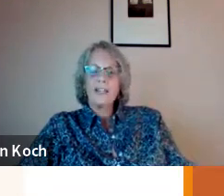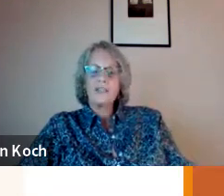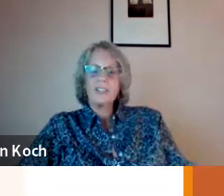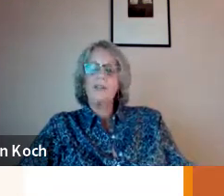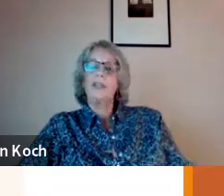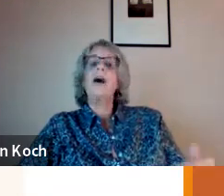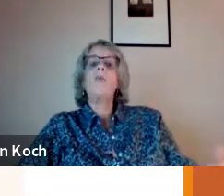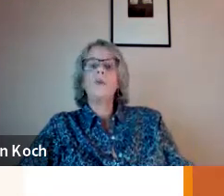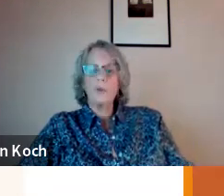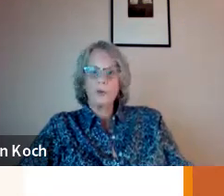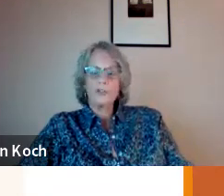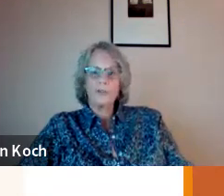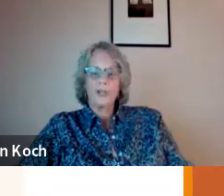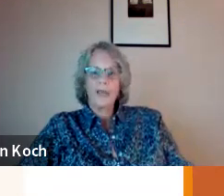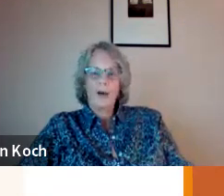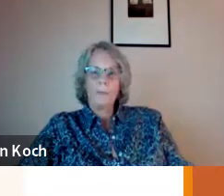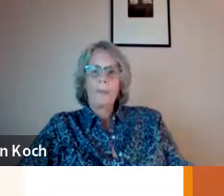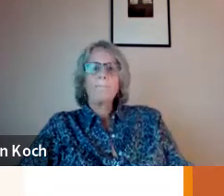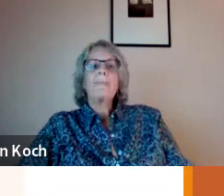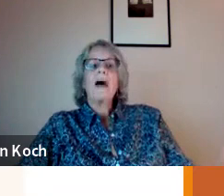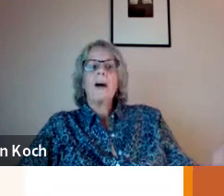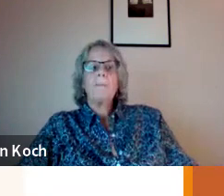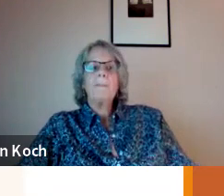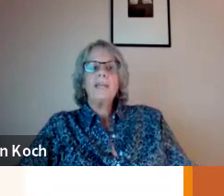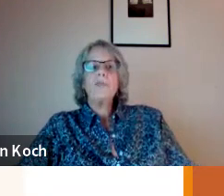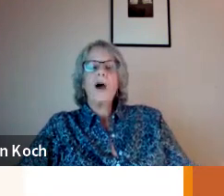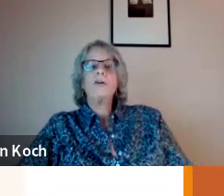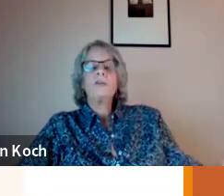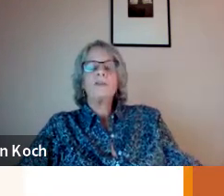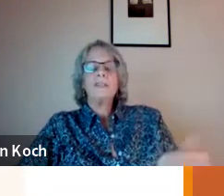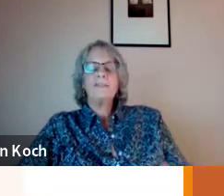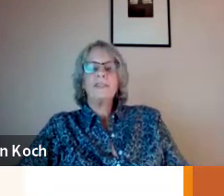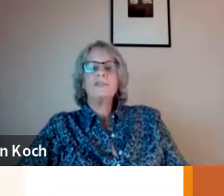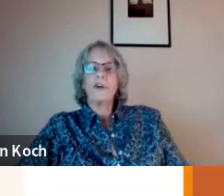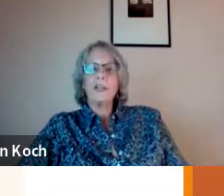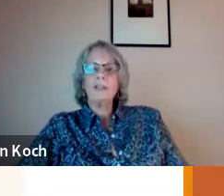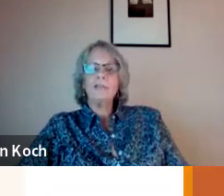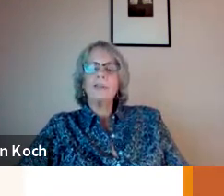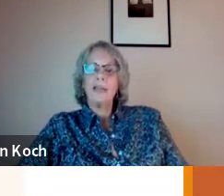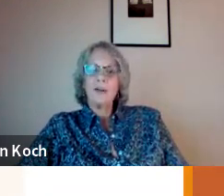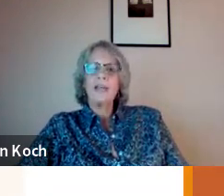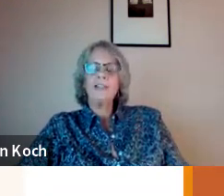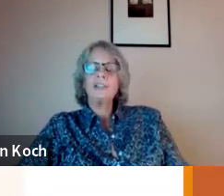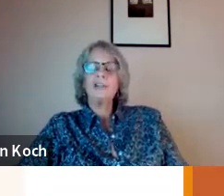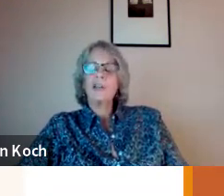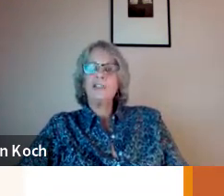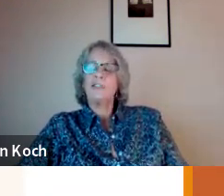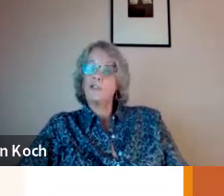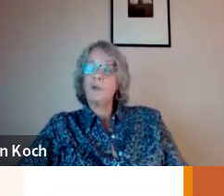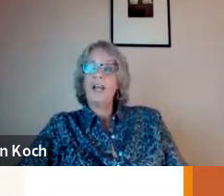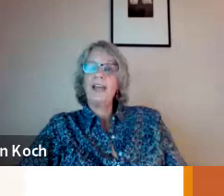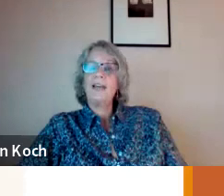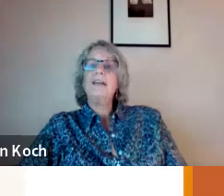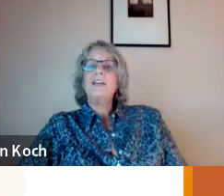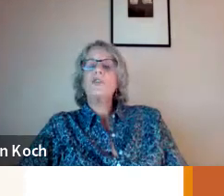want to get out of this facility. I want Roads to Freedom help. Meanwhile, David's guardian, the Area Agency on